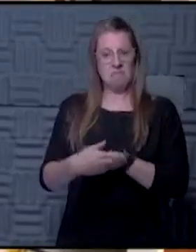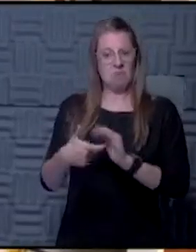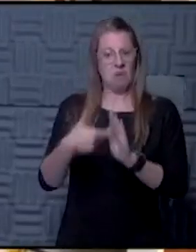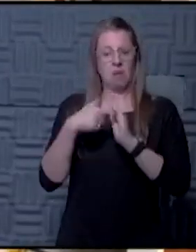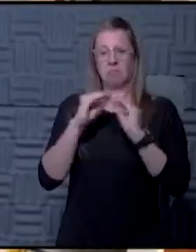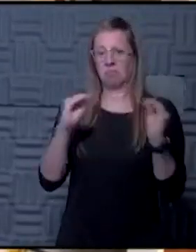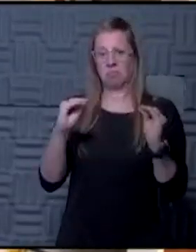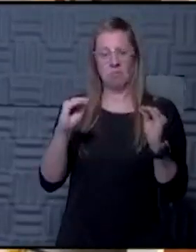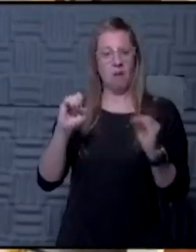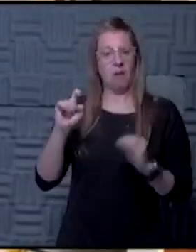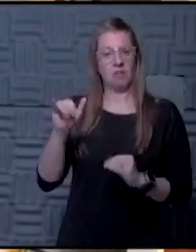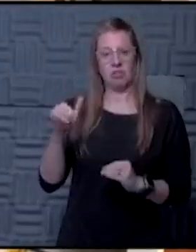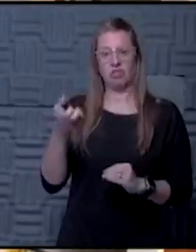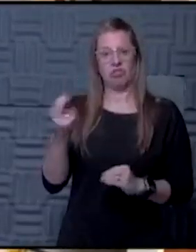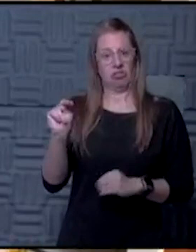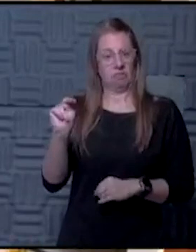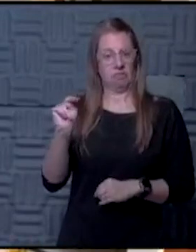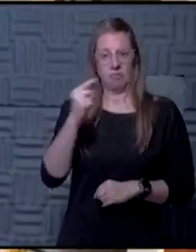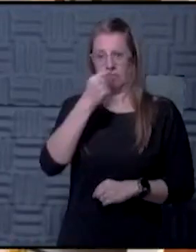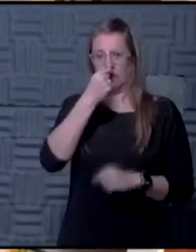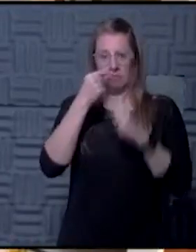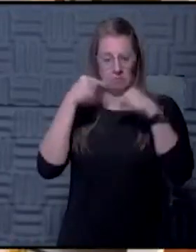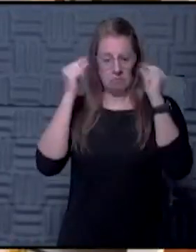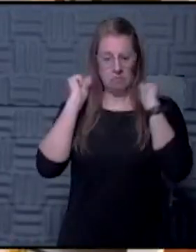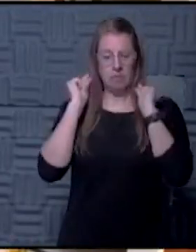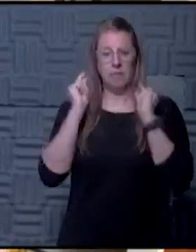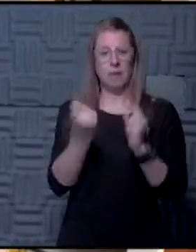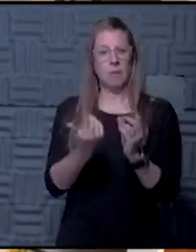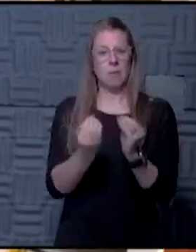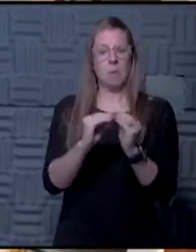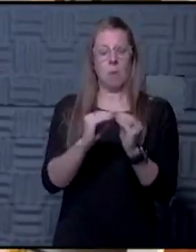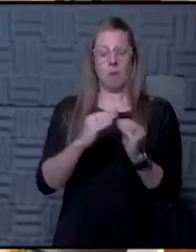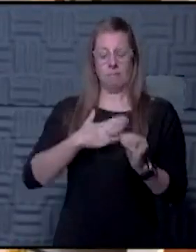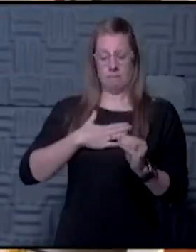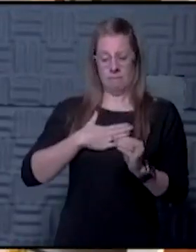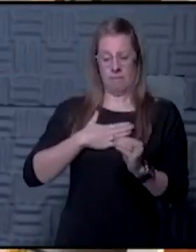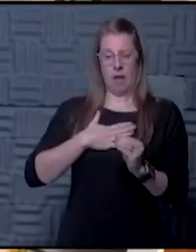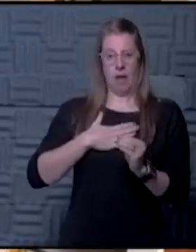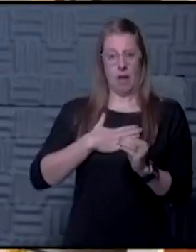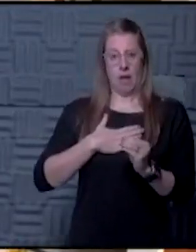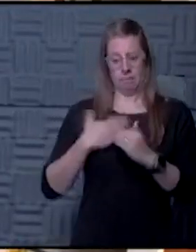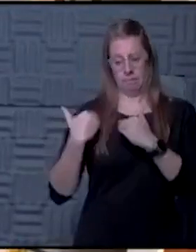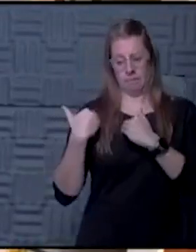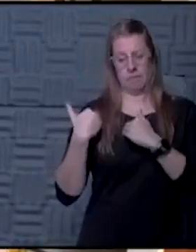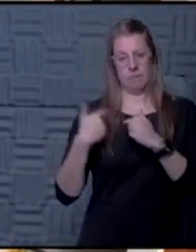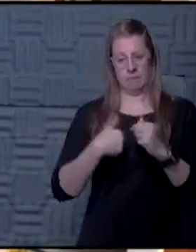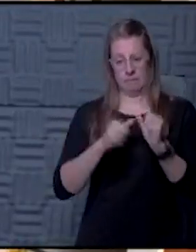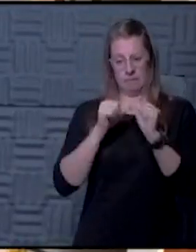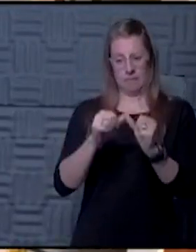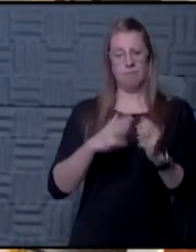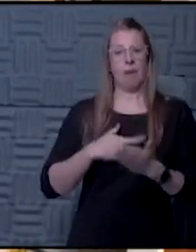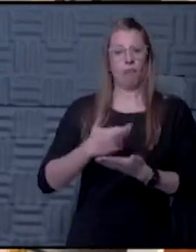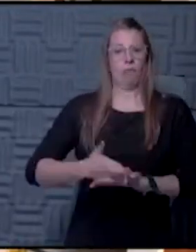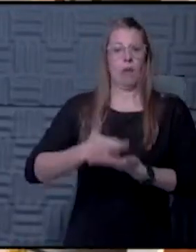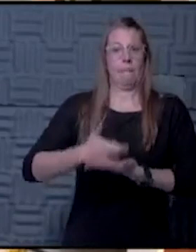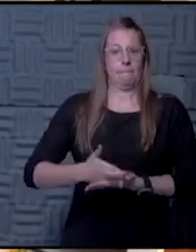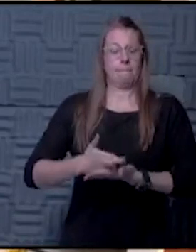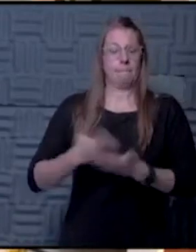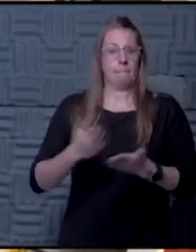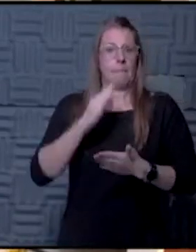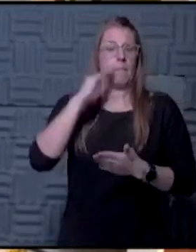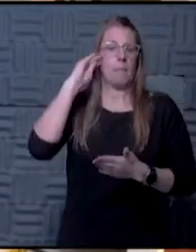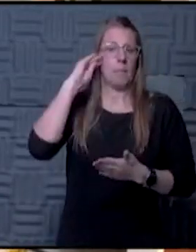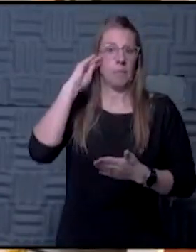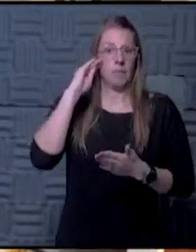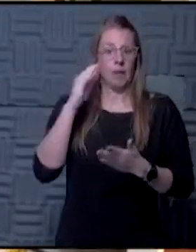it's just going to be a little bit more on my part to be sure that I continue my rehab and build up that strength